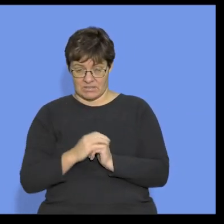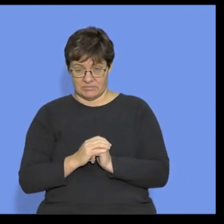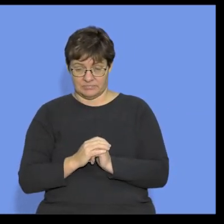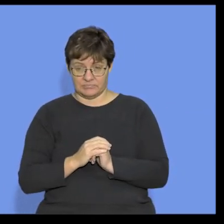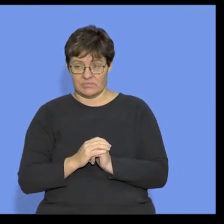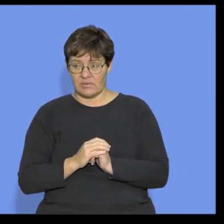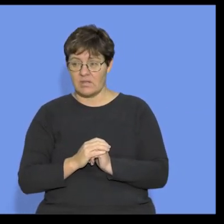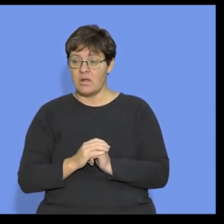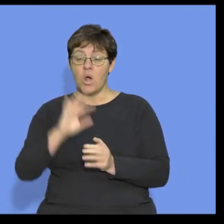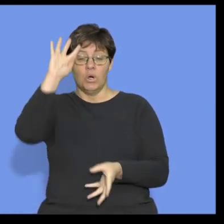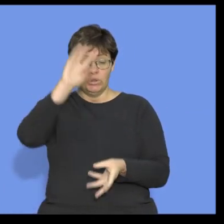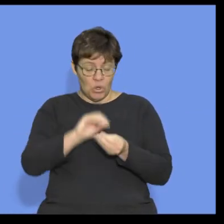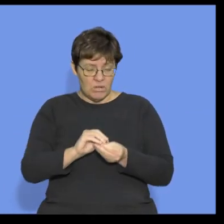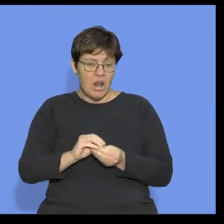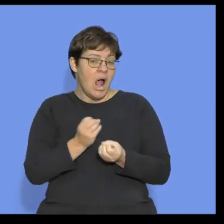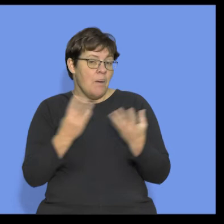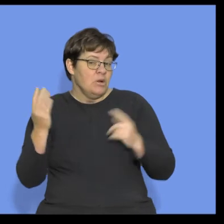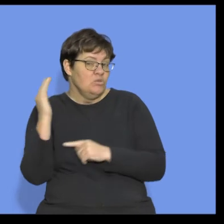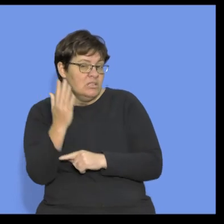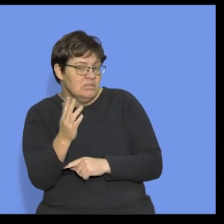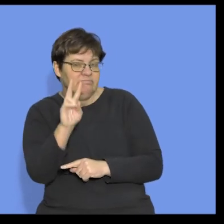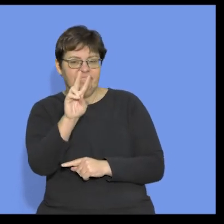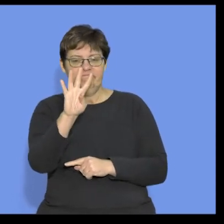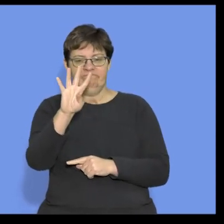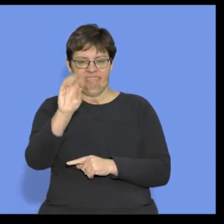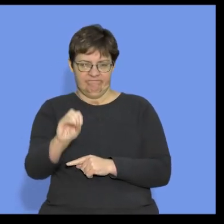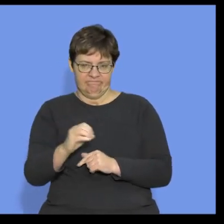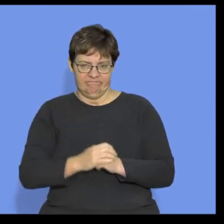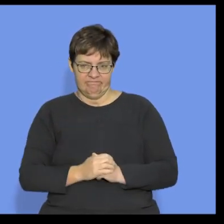years. And we divide by the total, which is 240.